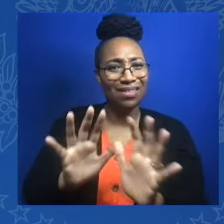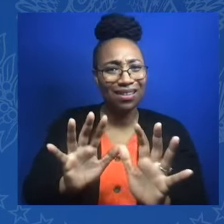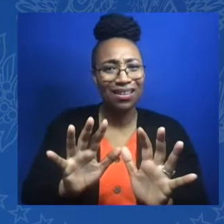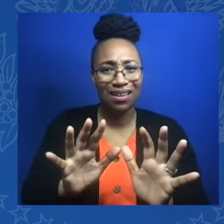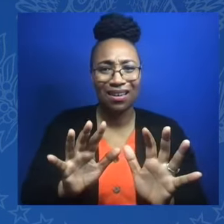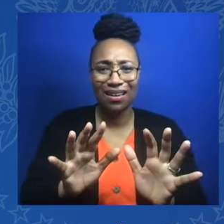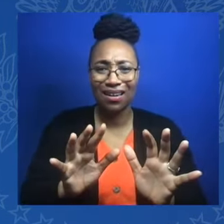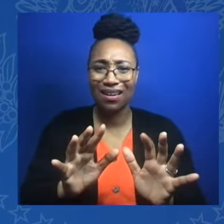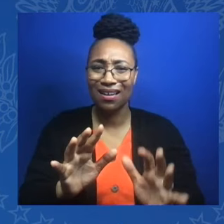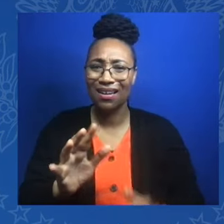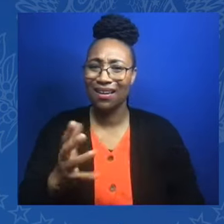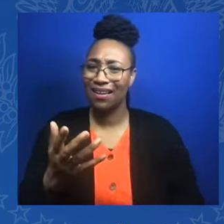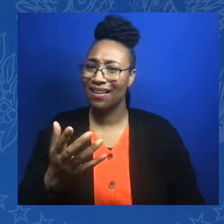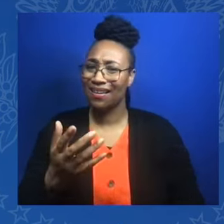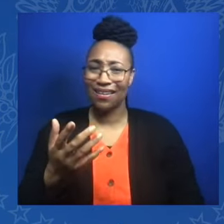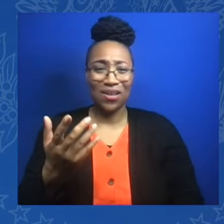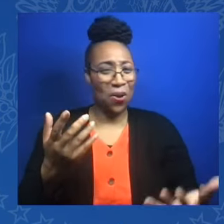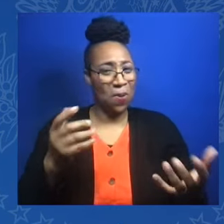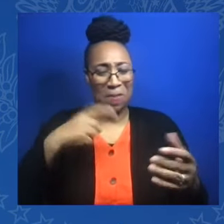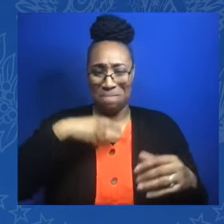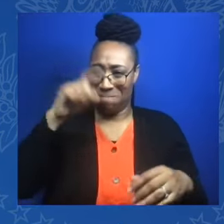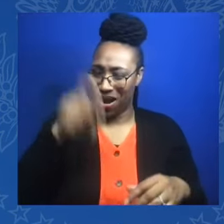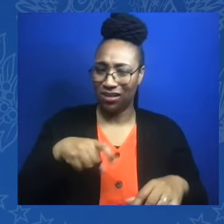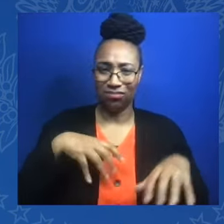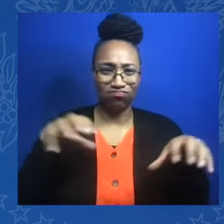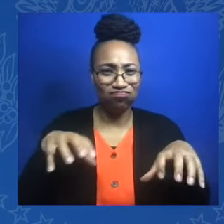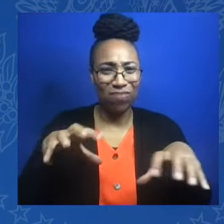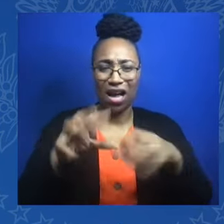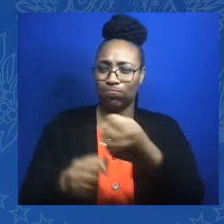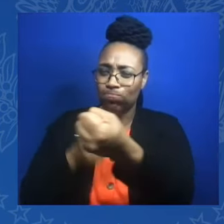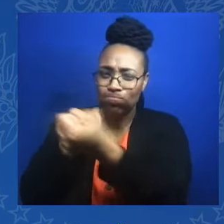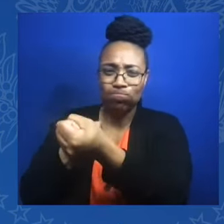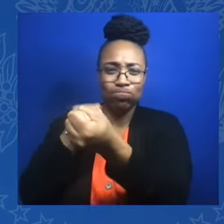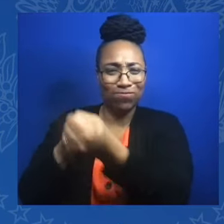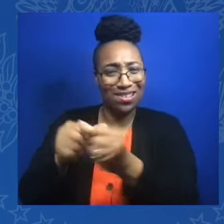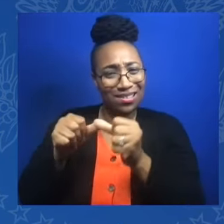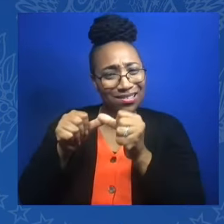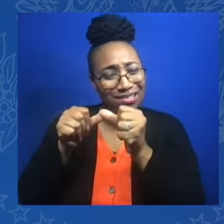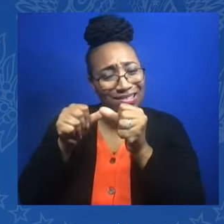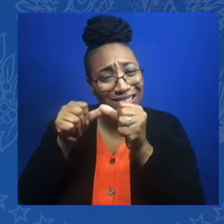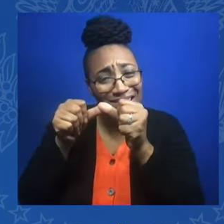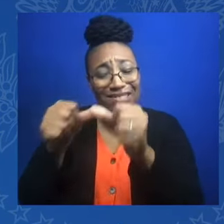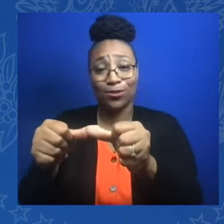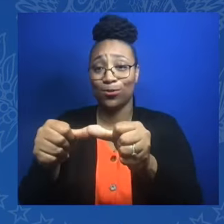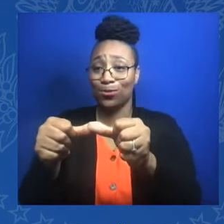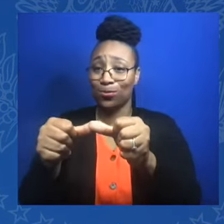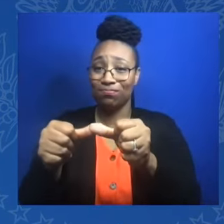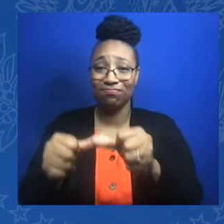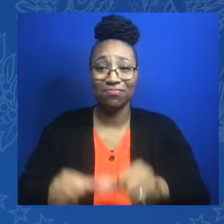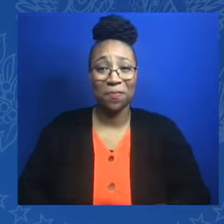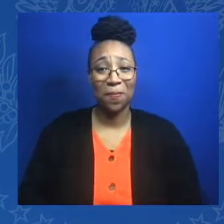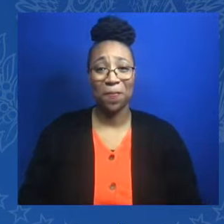ask yourself, aren't you amazed of the personal bravery they're showing? It's incredible. It's